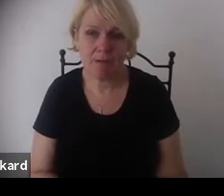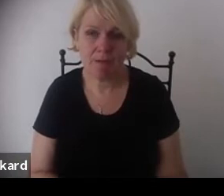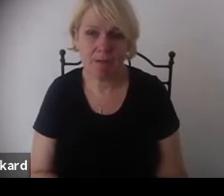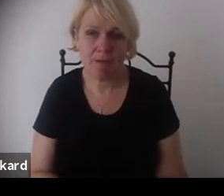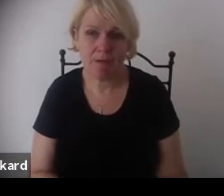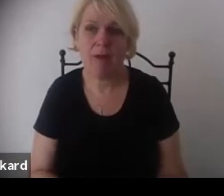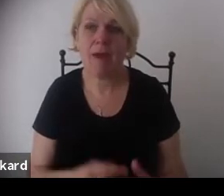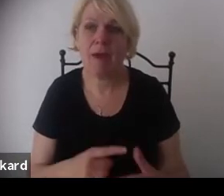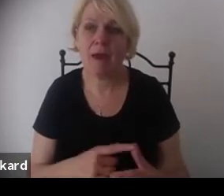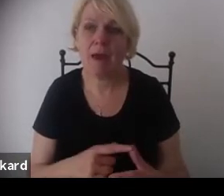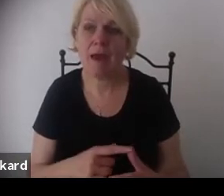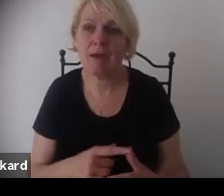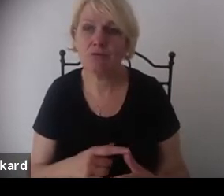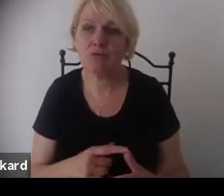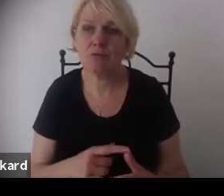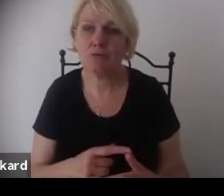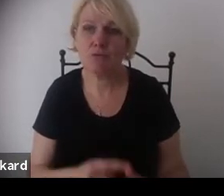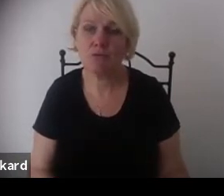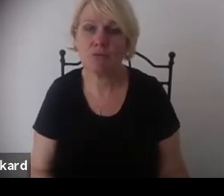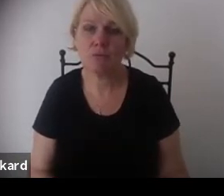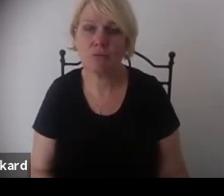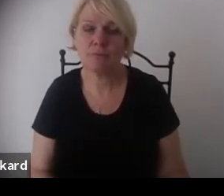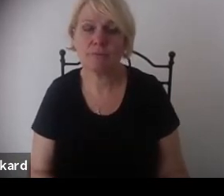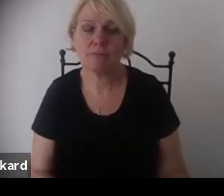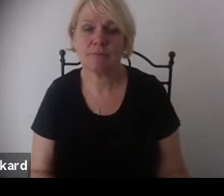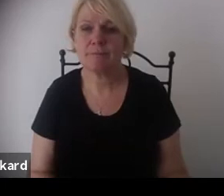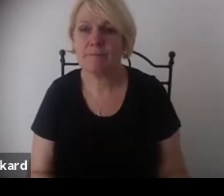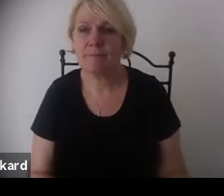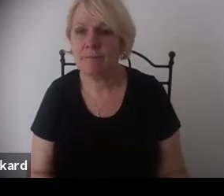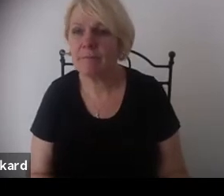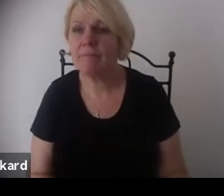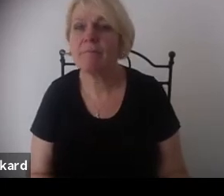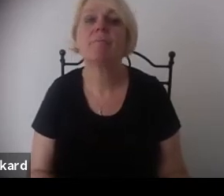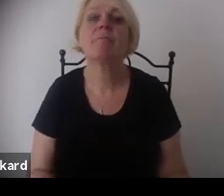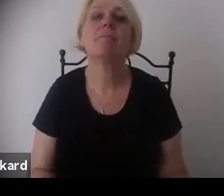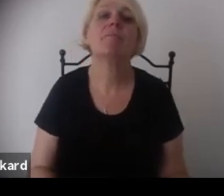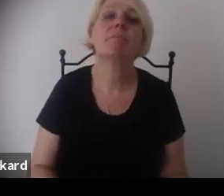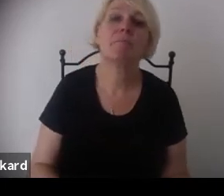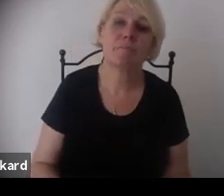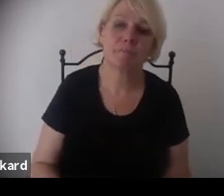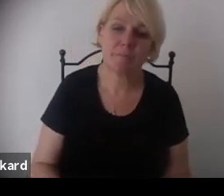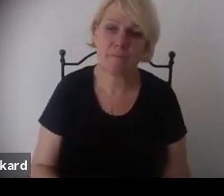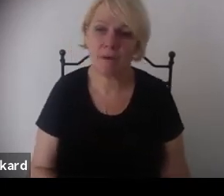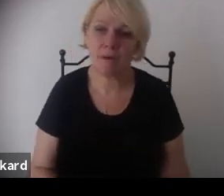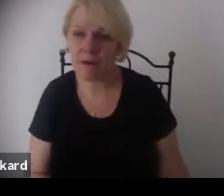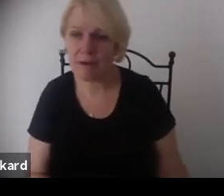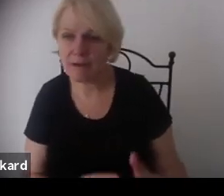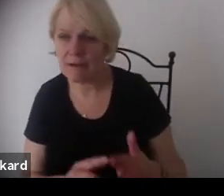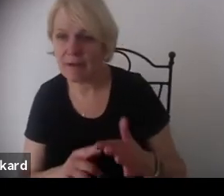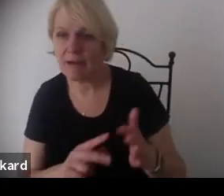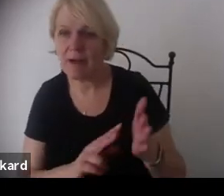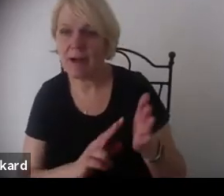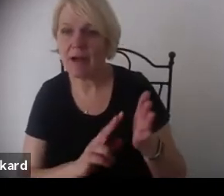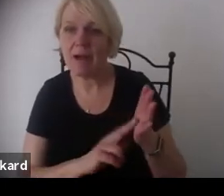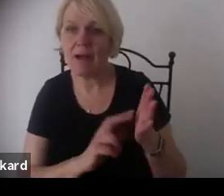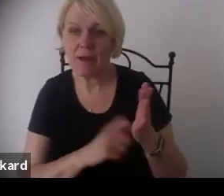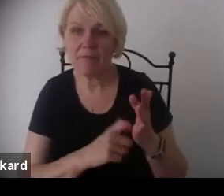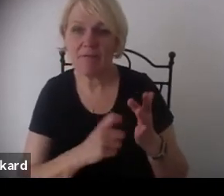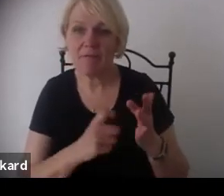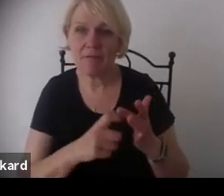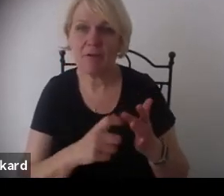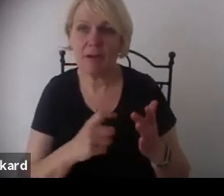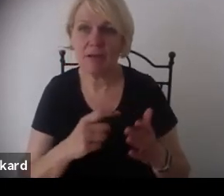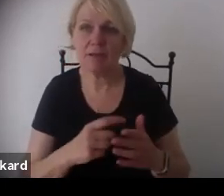Andrew, you're on mute. Okay. Yeah, I don't know. I think Every's probably okay. Going to answer this one.